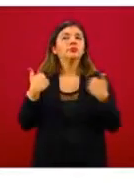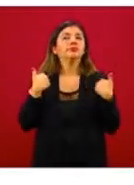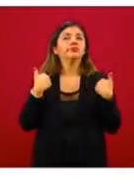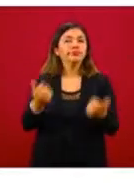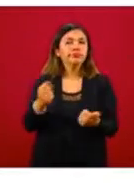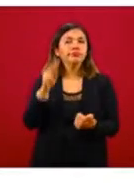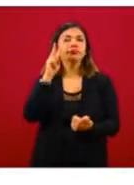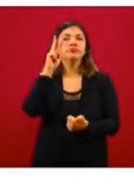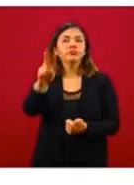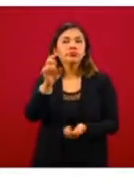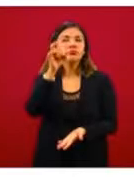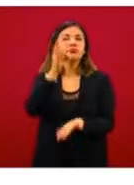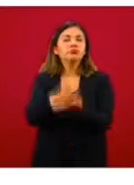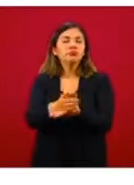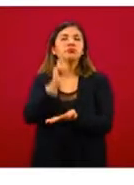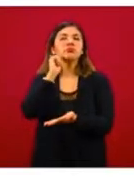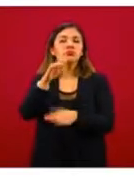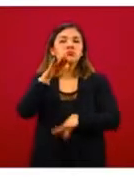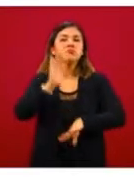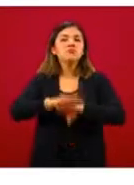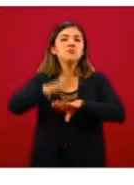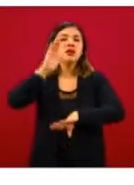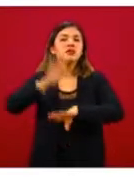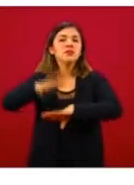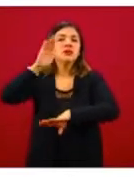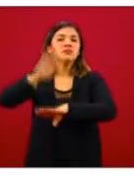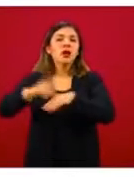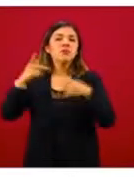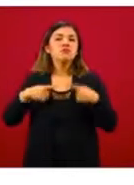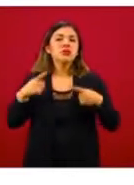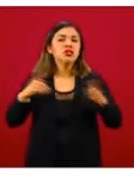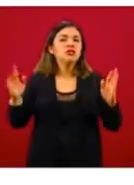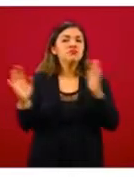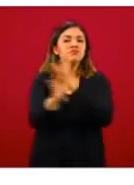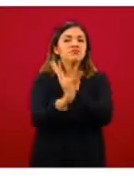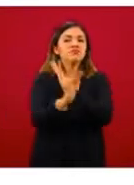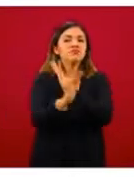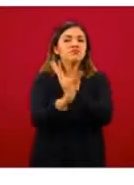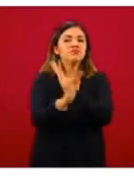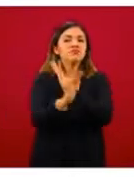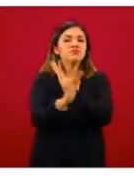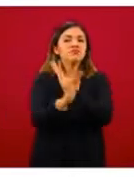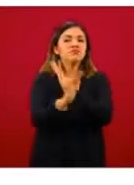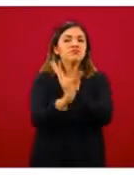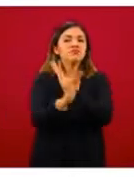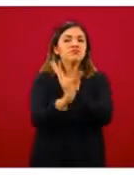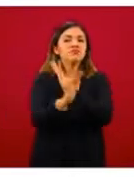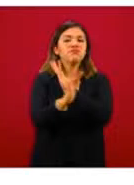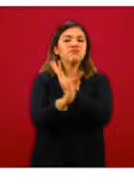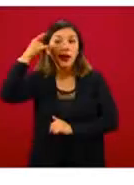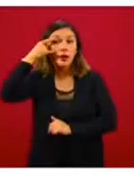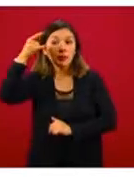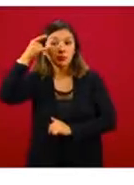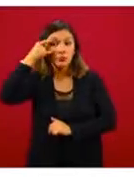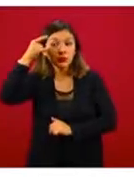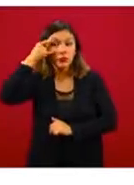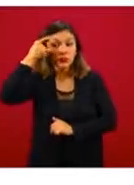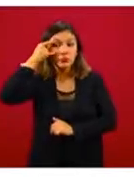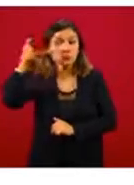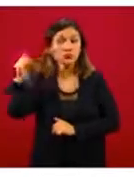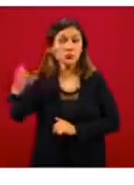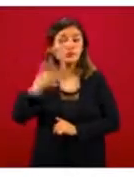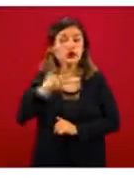little by little, and I think you can see there's a trend that is on an uptick over the last couple of days. And